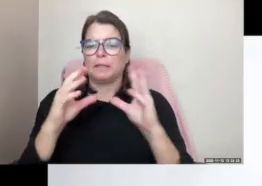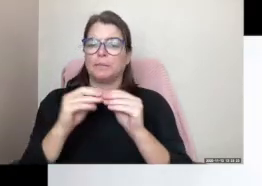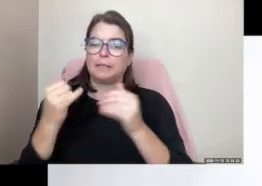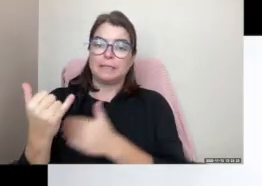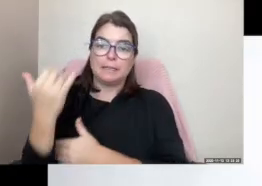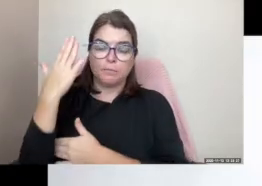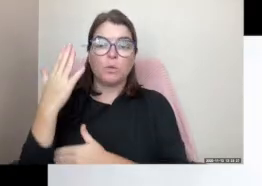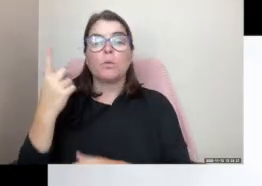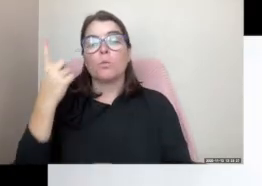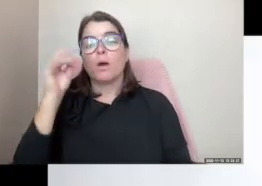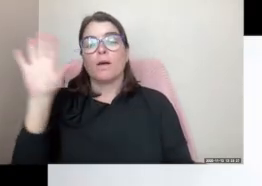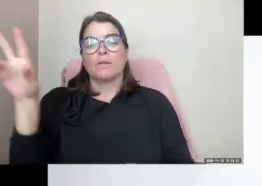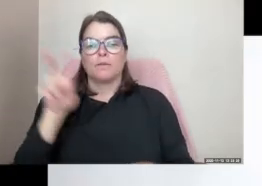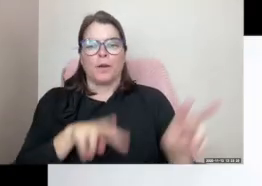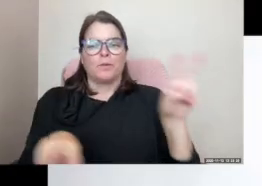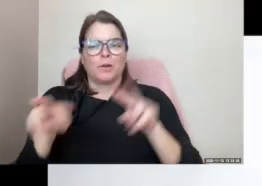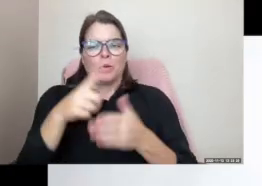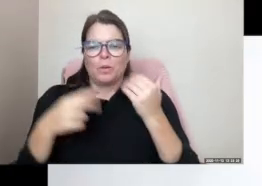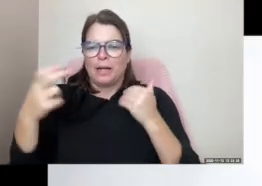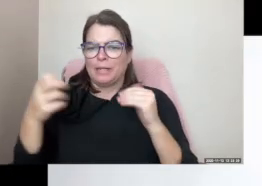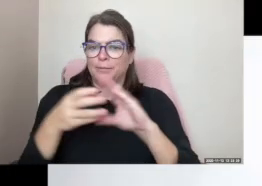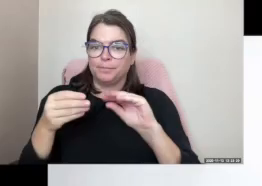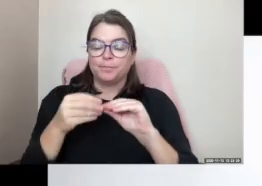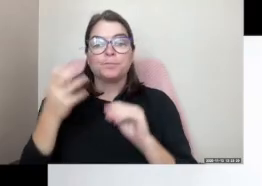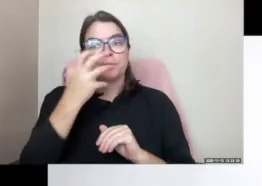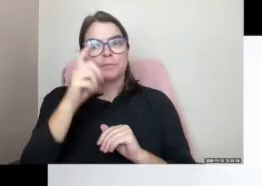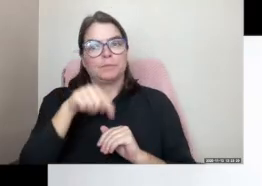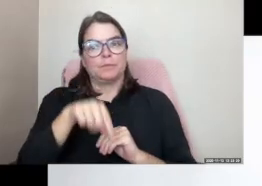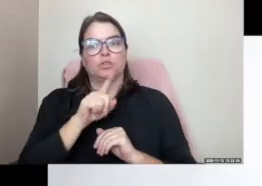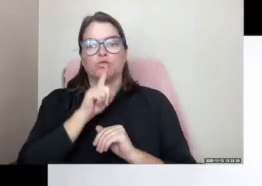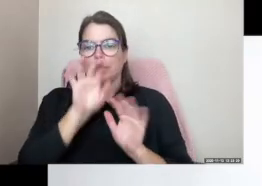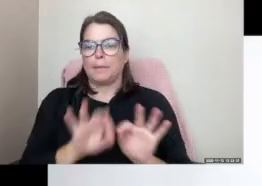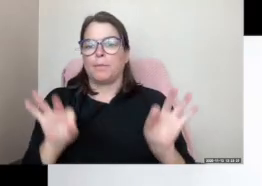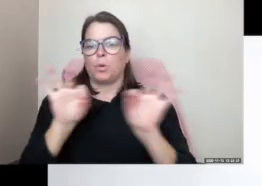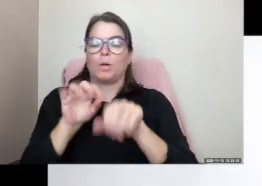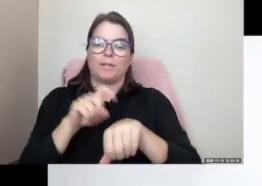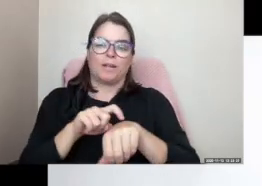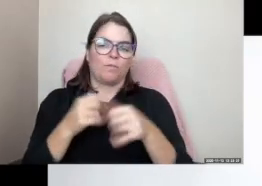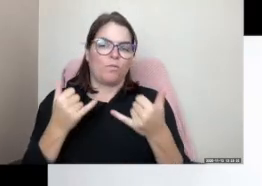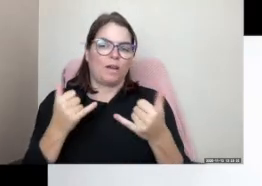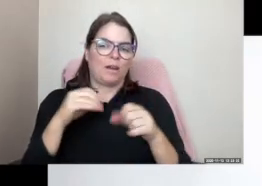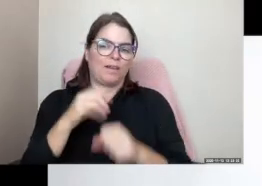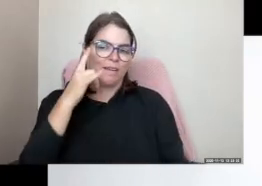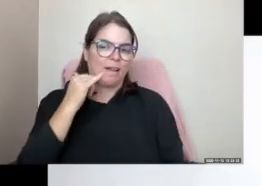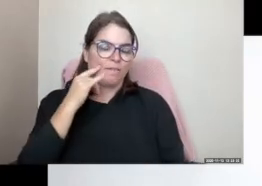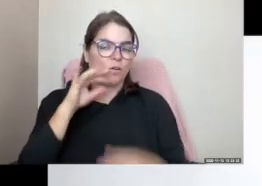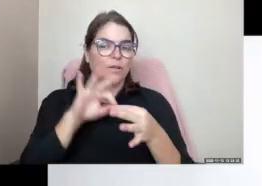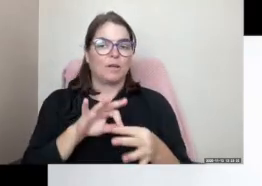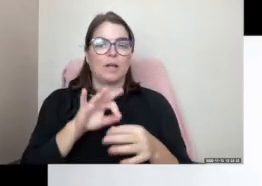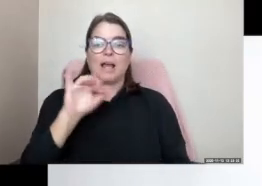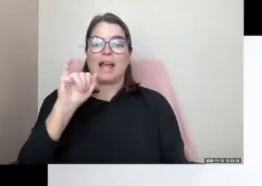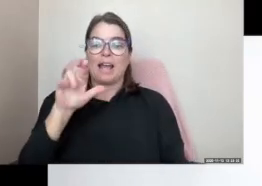If you heard our Deputy Executive Officer, Chris Grundler, he opened up the meeting this morning. And one of